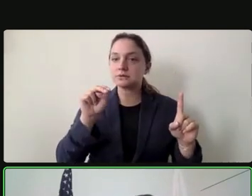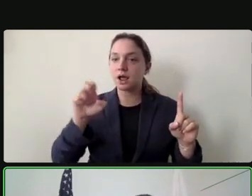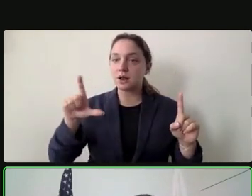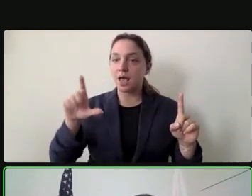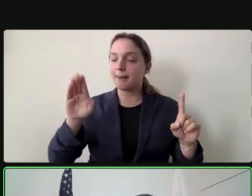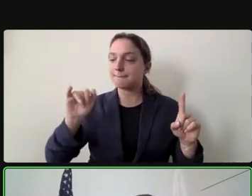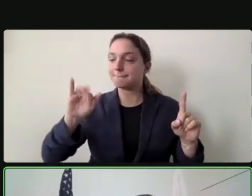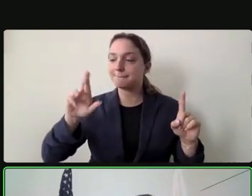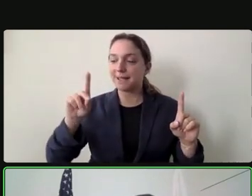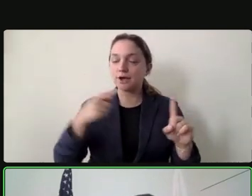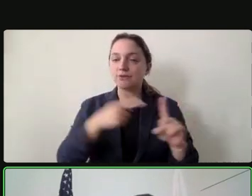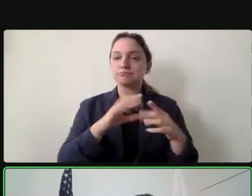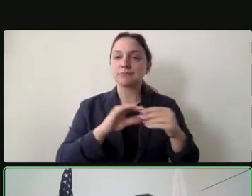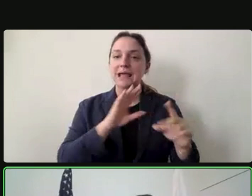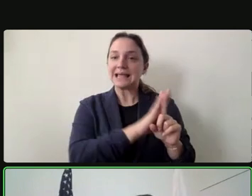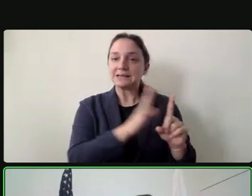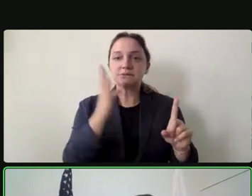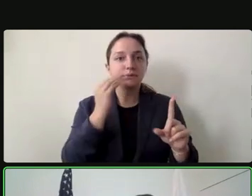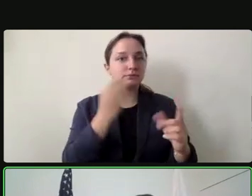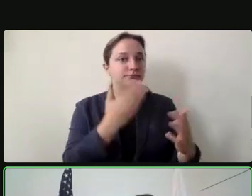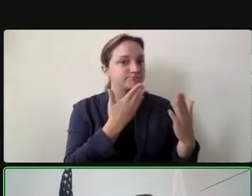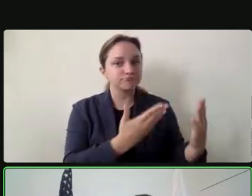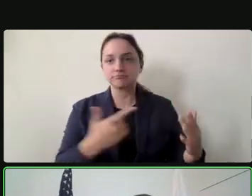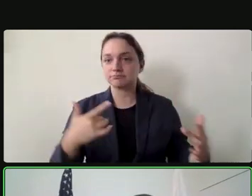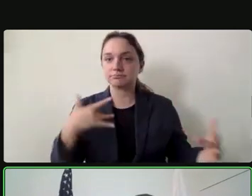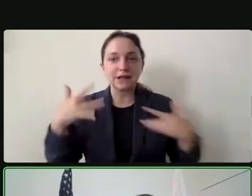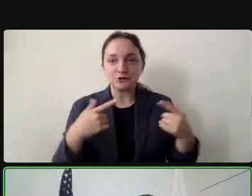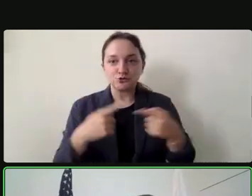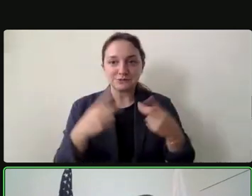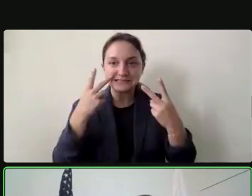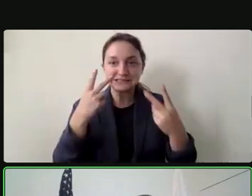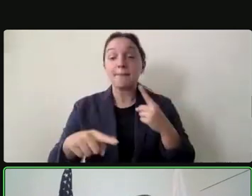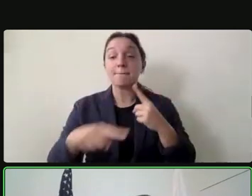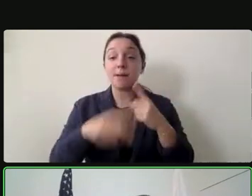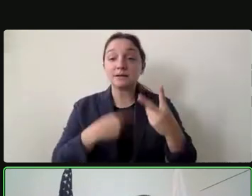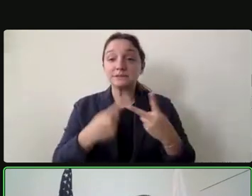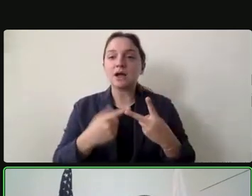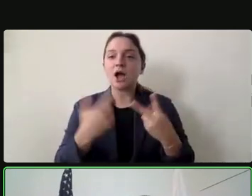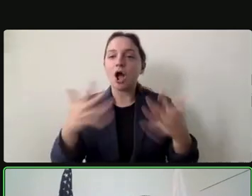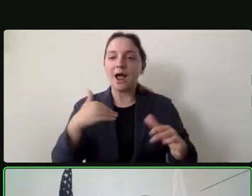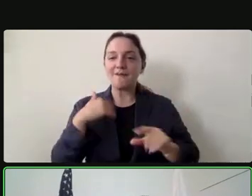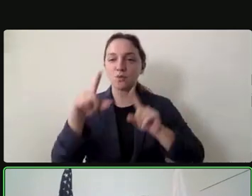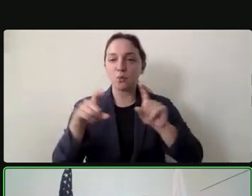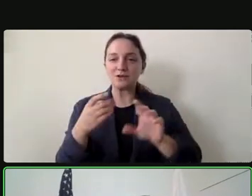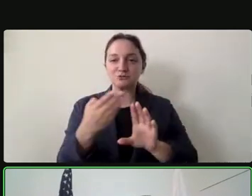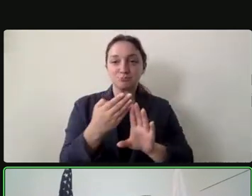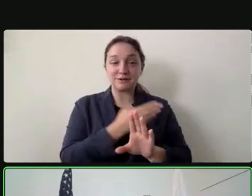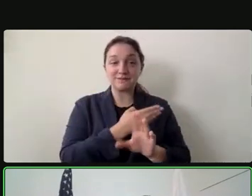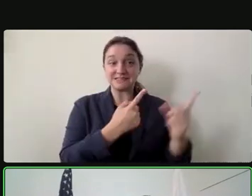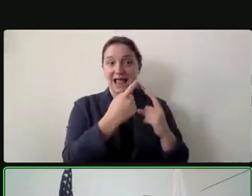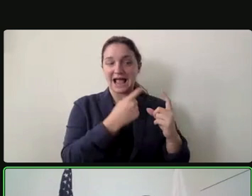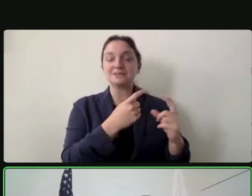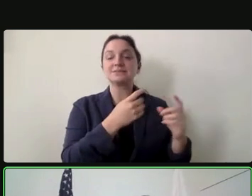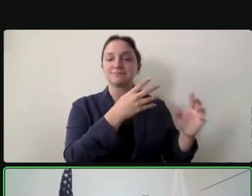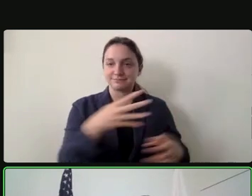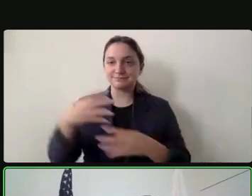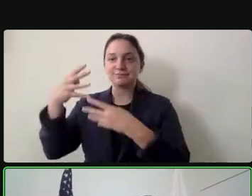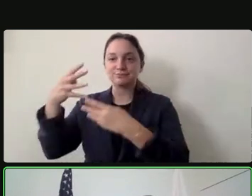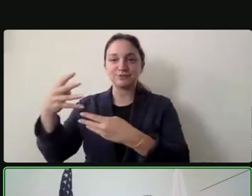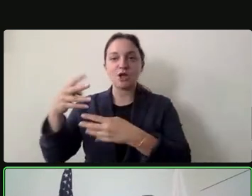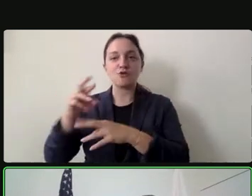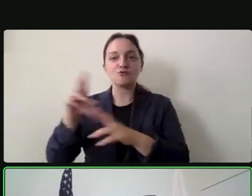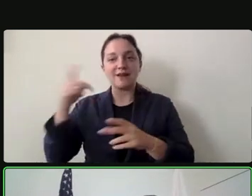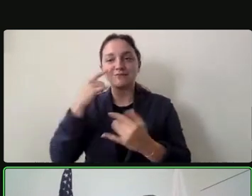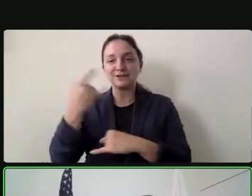and answer questions that have been fed into us by participants today. I'm excited in particular to